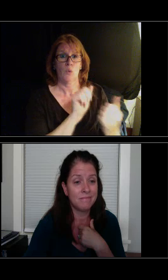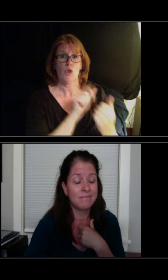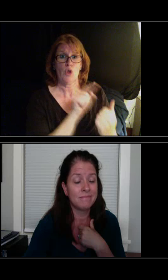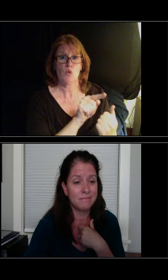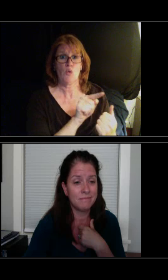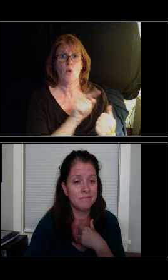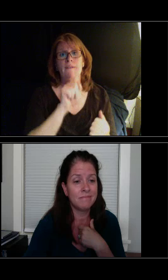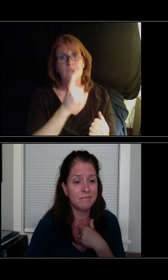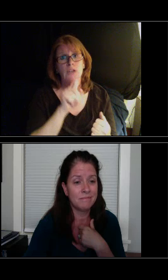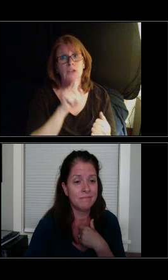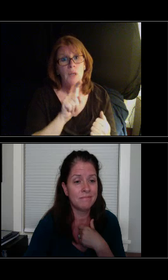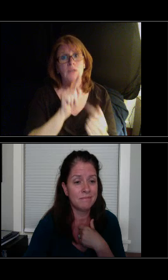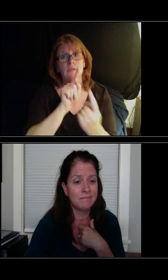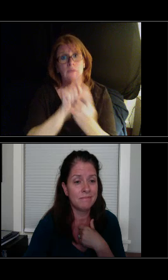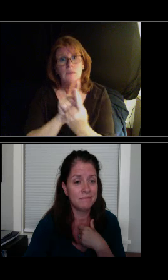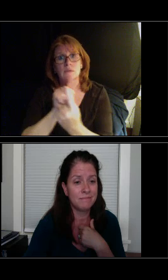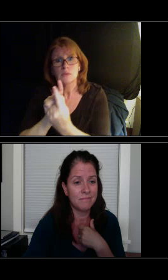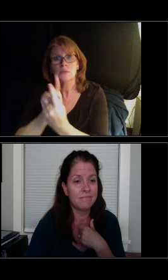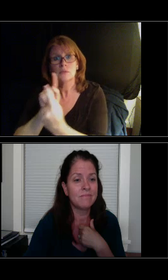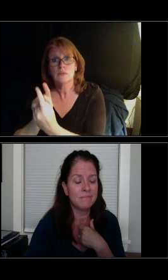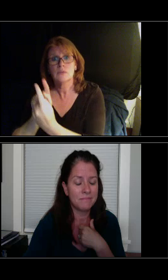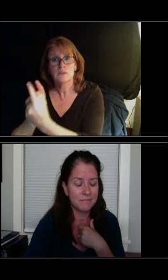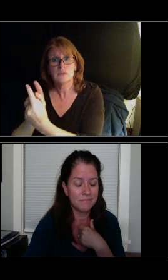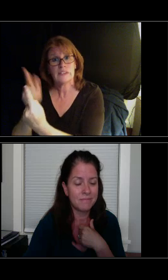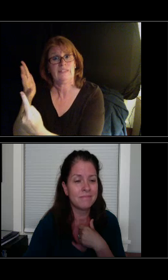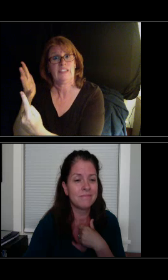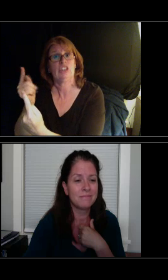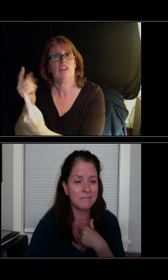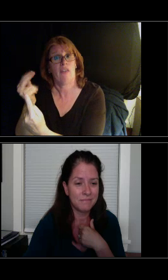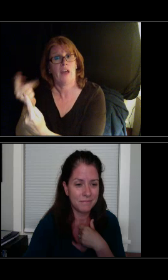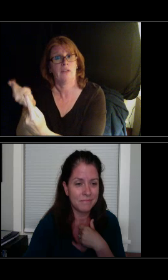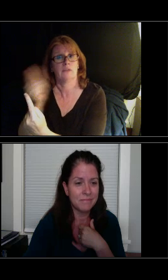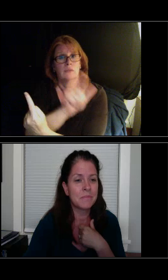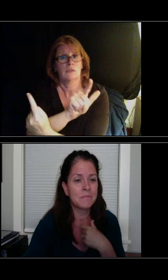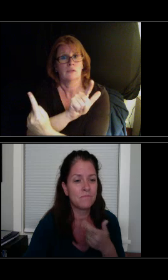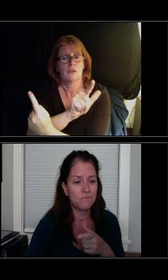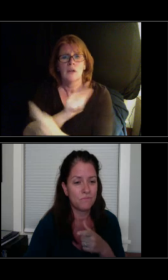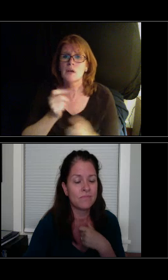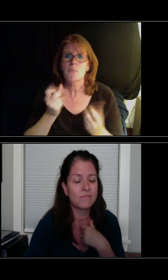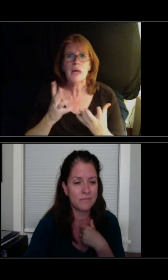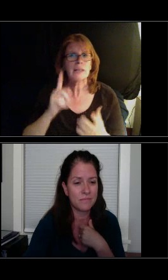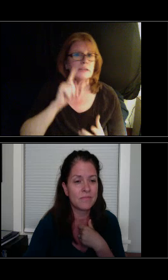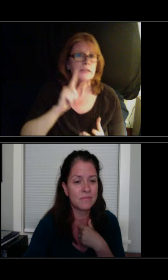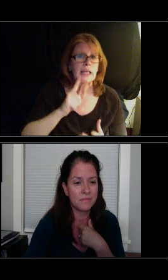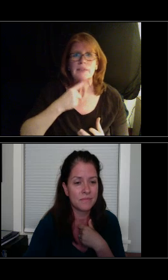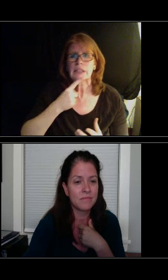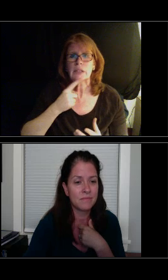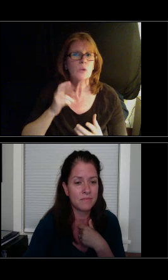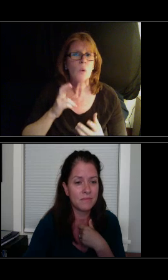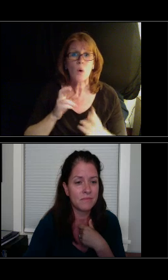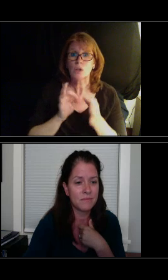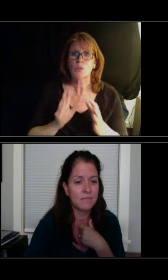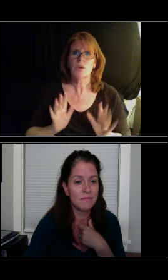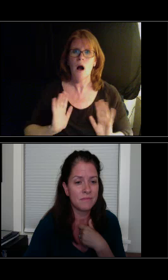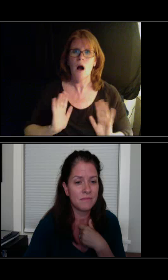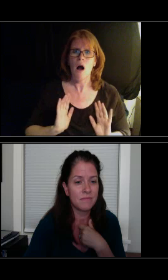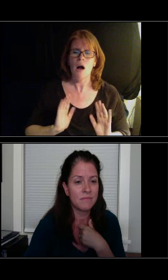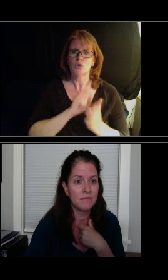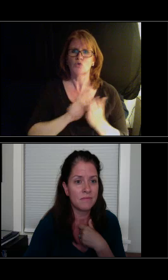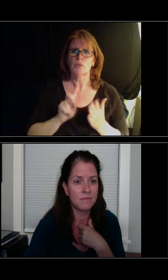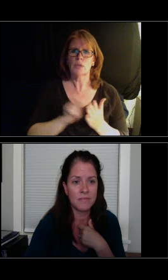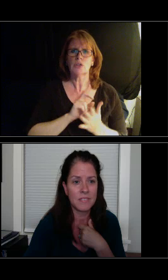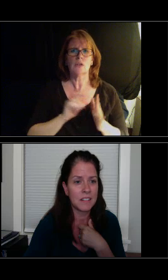because the staff is addressing more pertinent needs. or people who are sicker than that individual. A lot